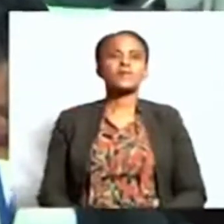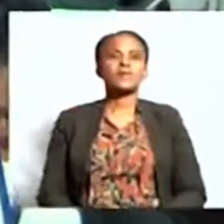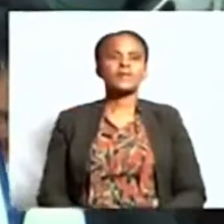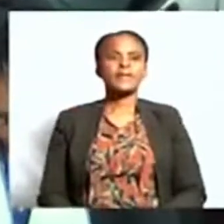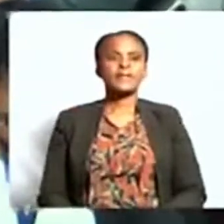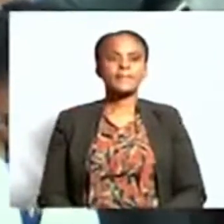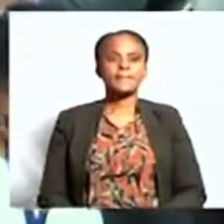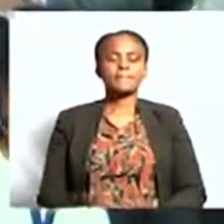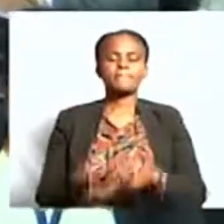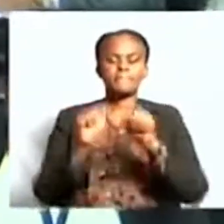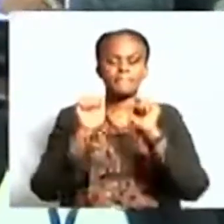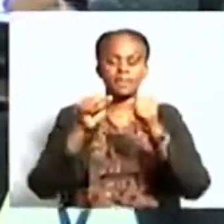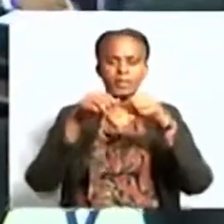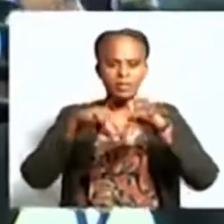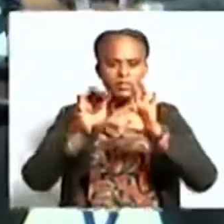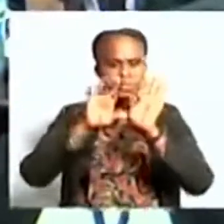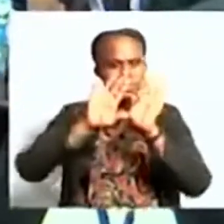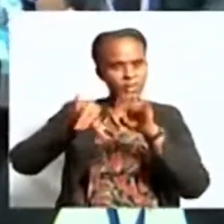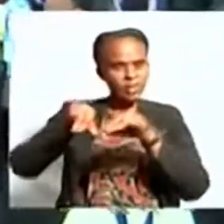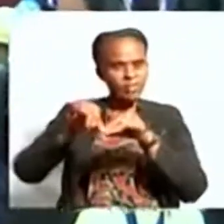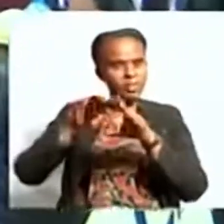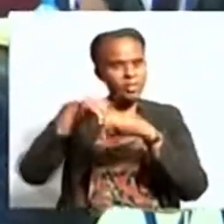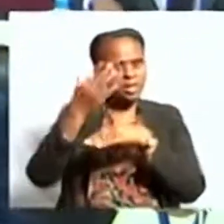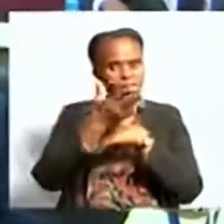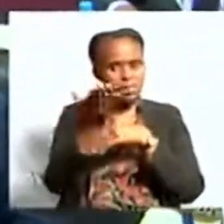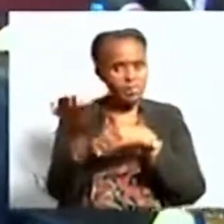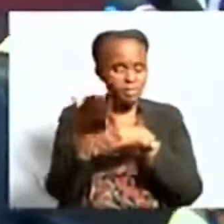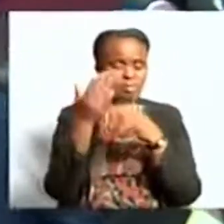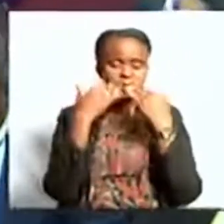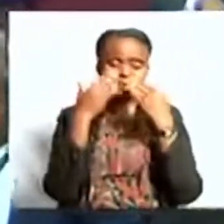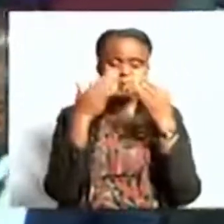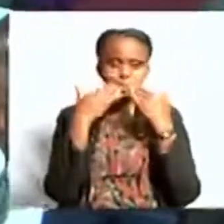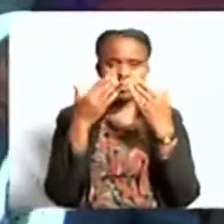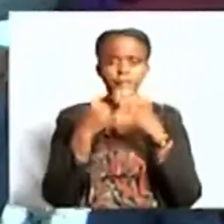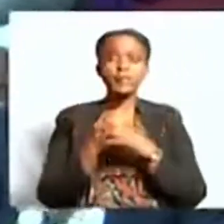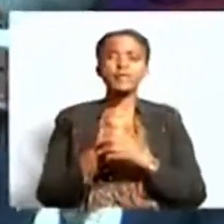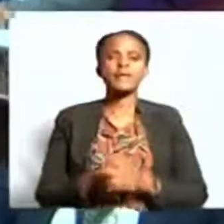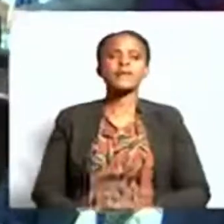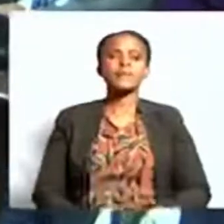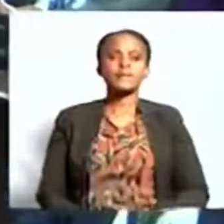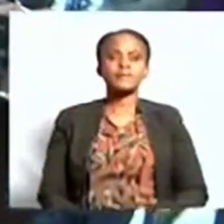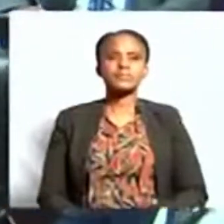Thank you. You can proceed where you left out from there. Thank you.